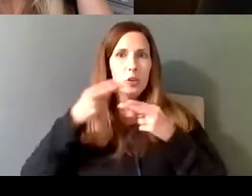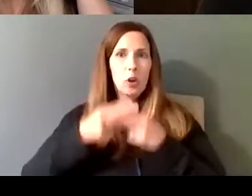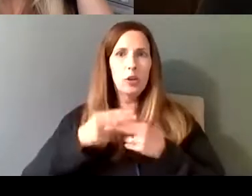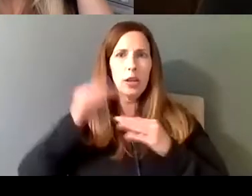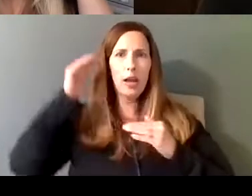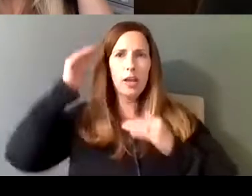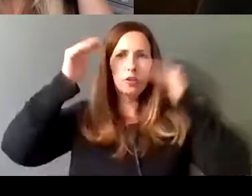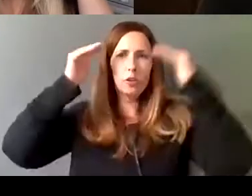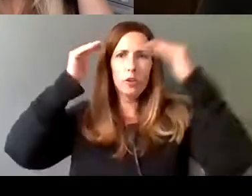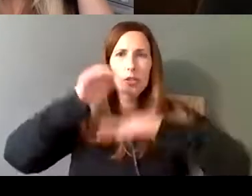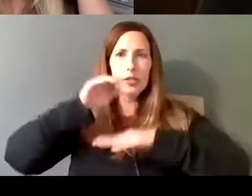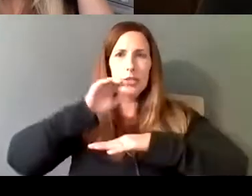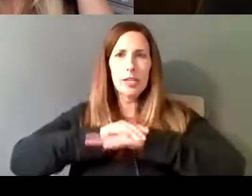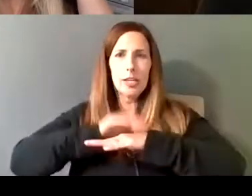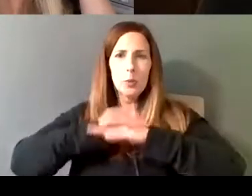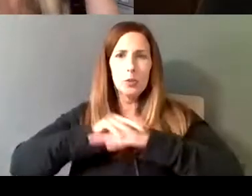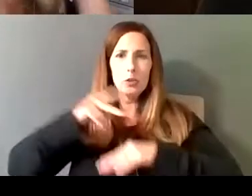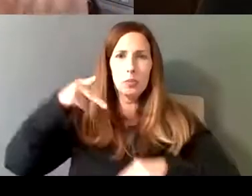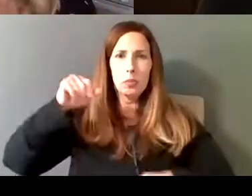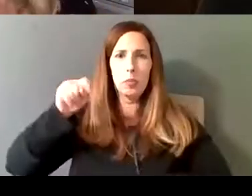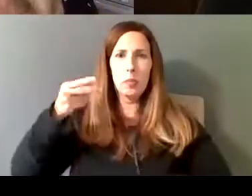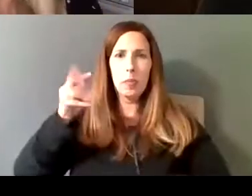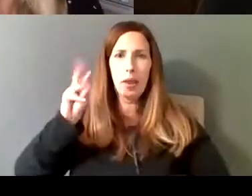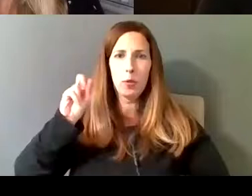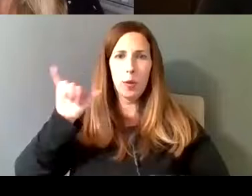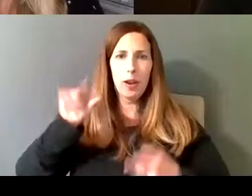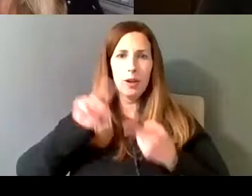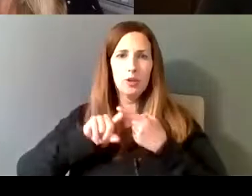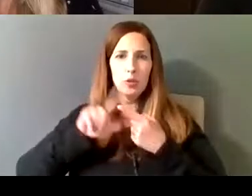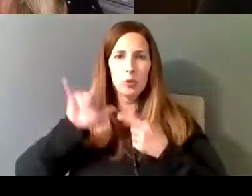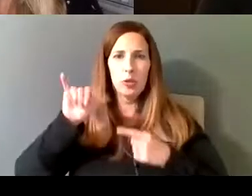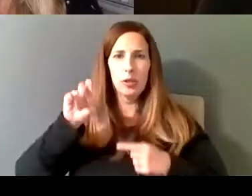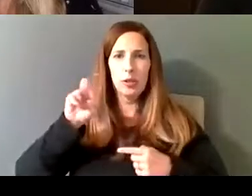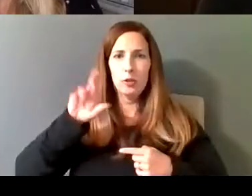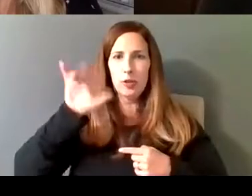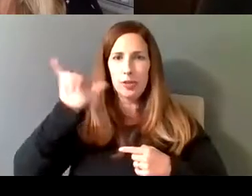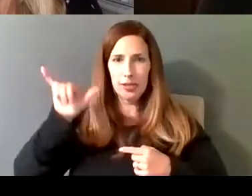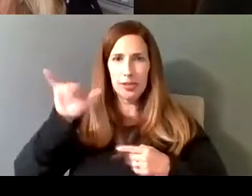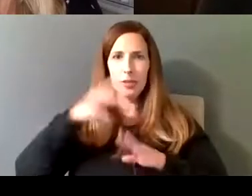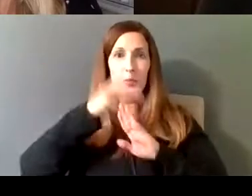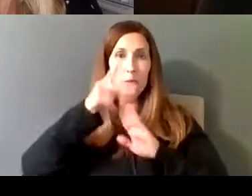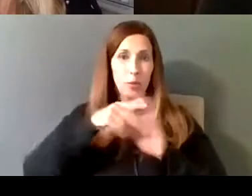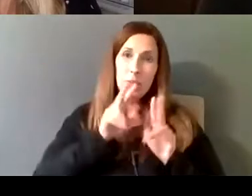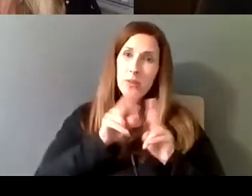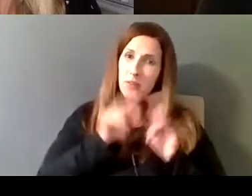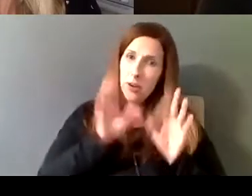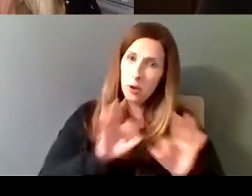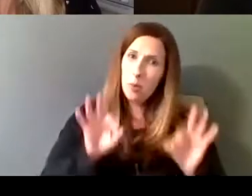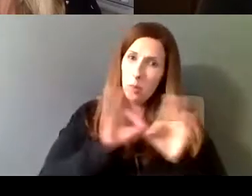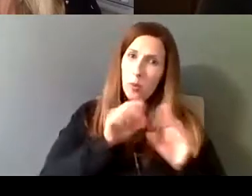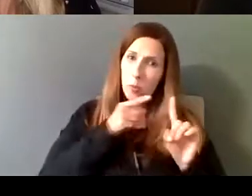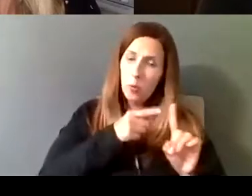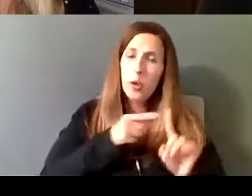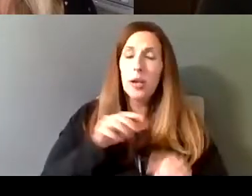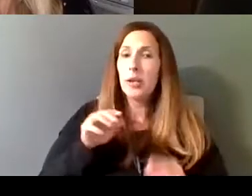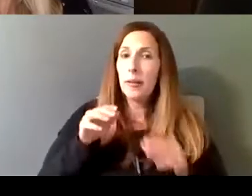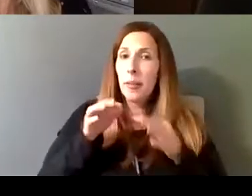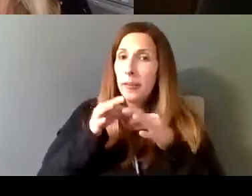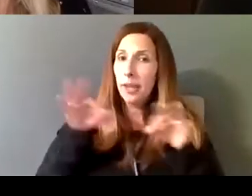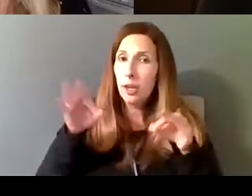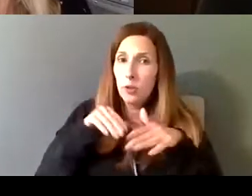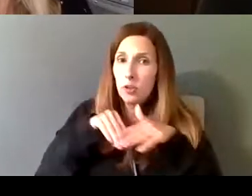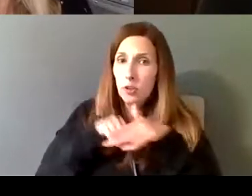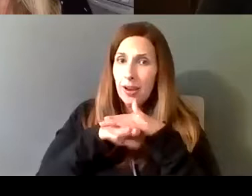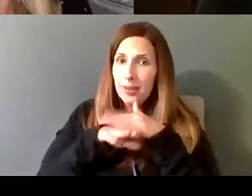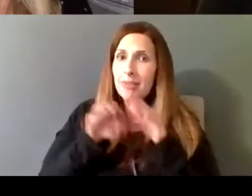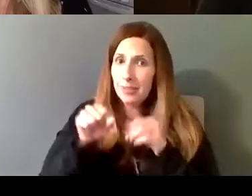English Pathways to Literacy program. And this is a really important point that you're touching on, Sarah, because language access obviously is